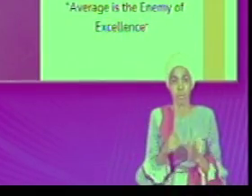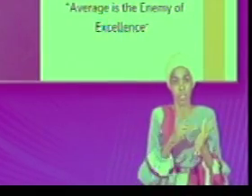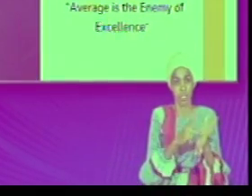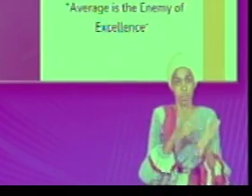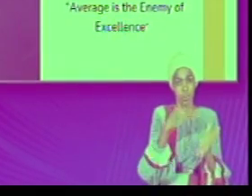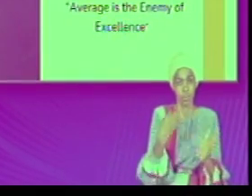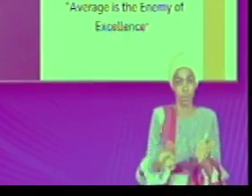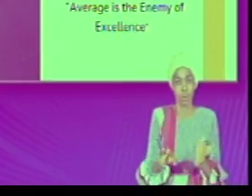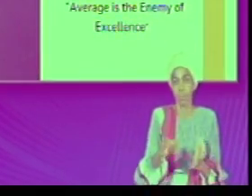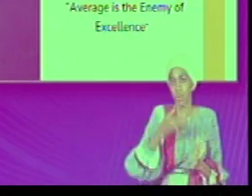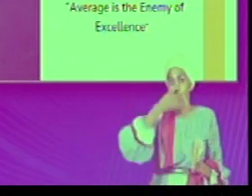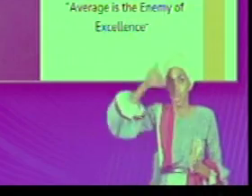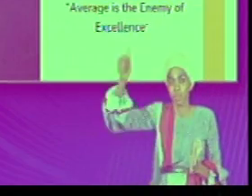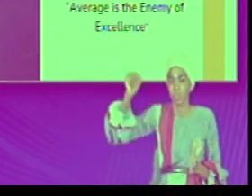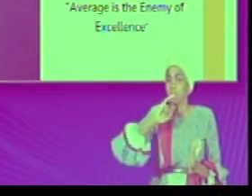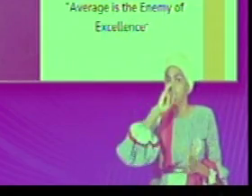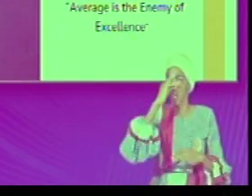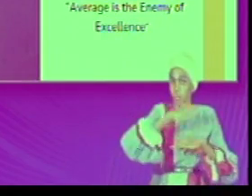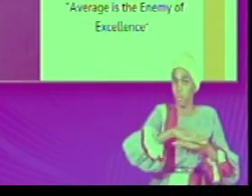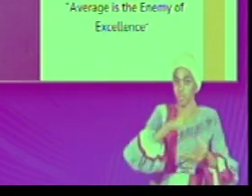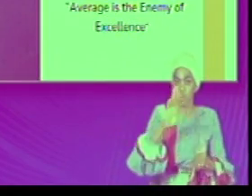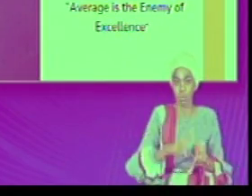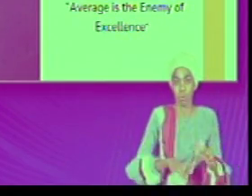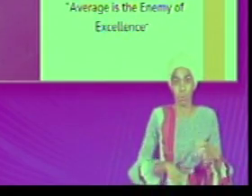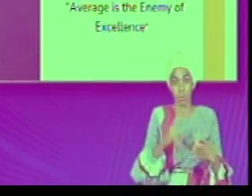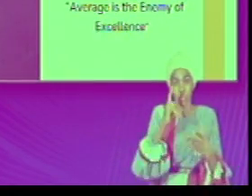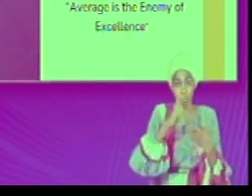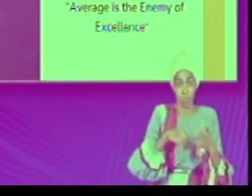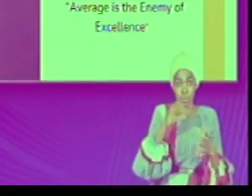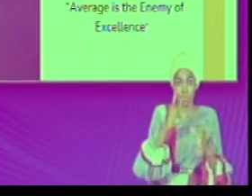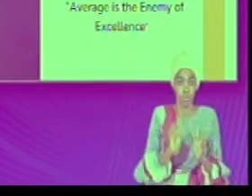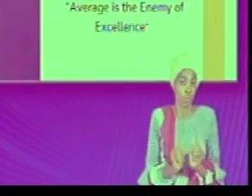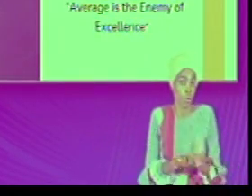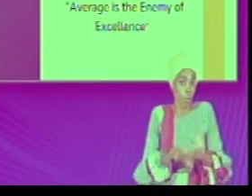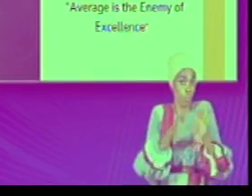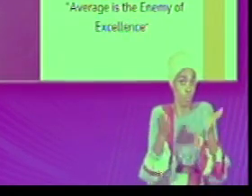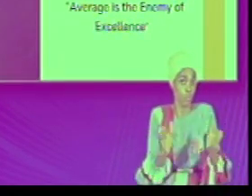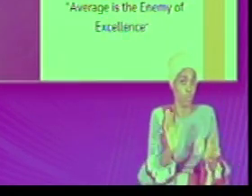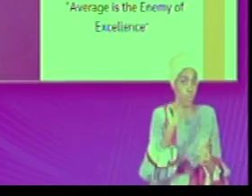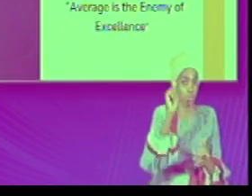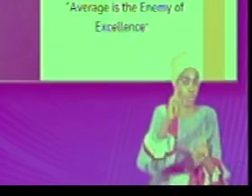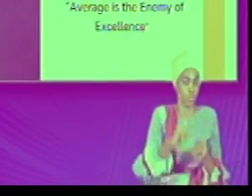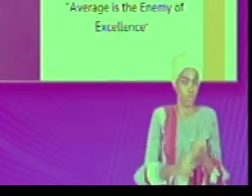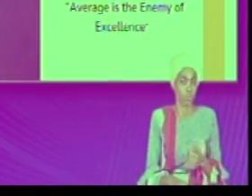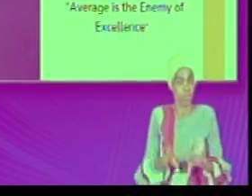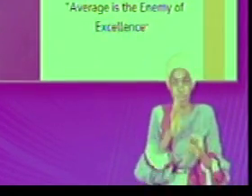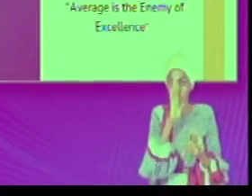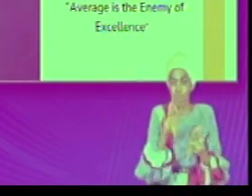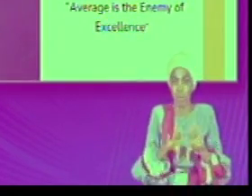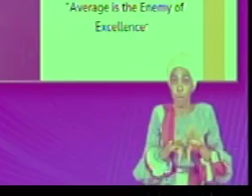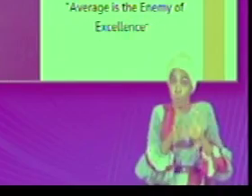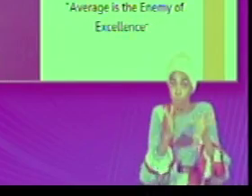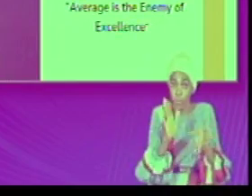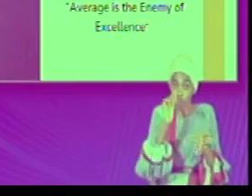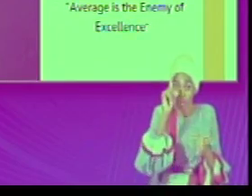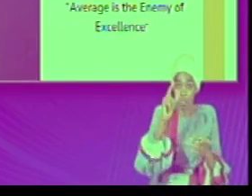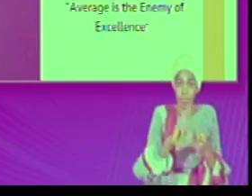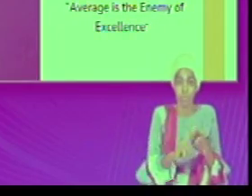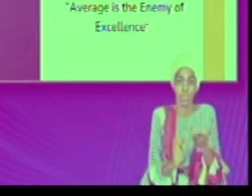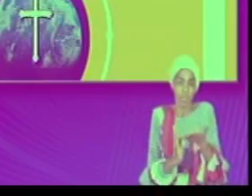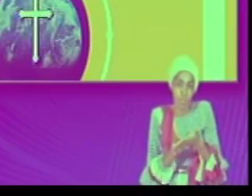on your exposure. So make sure that you are exposed to the right level or standard of